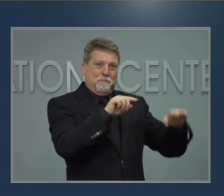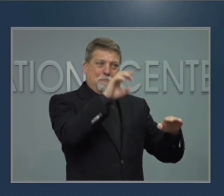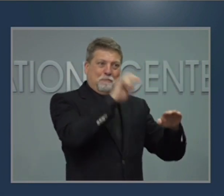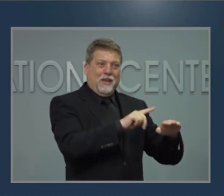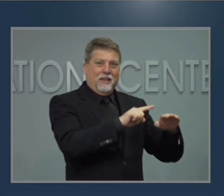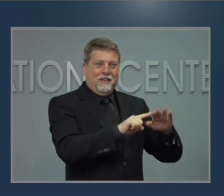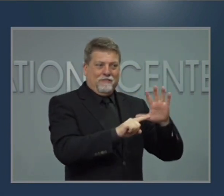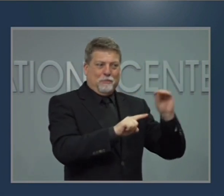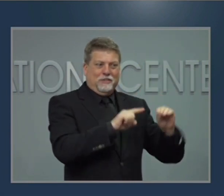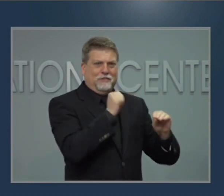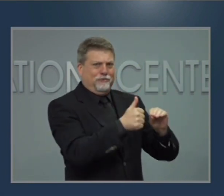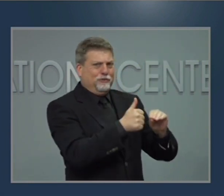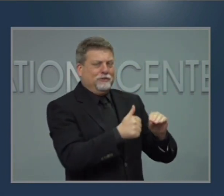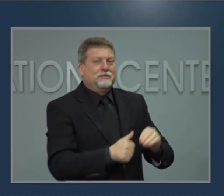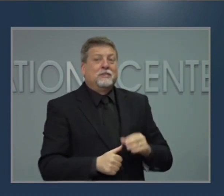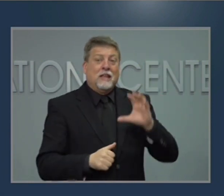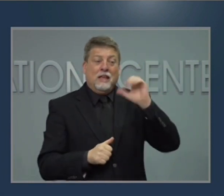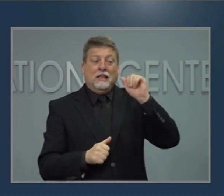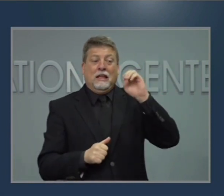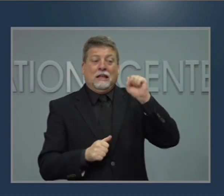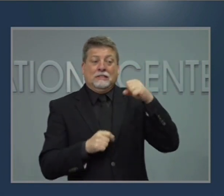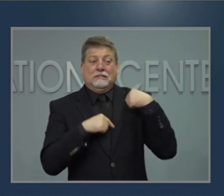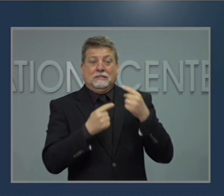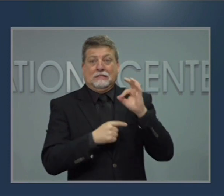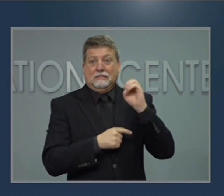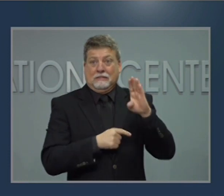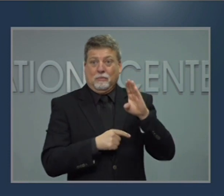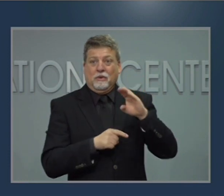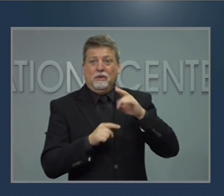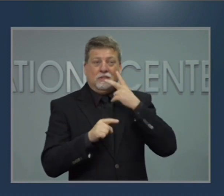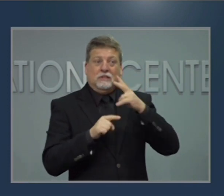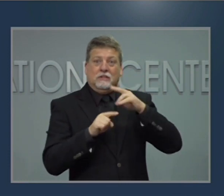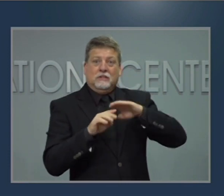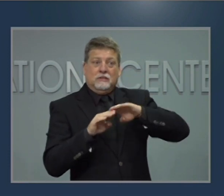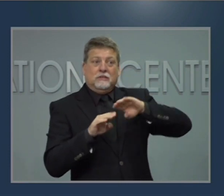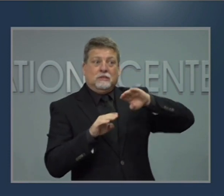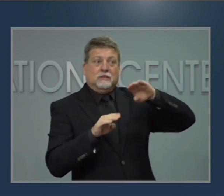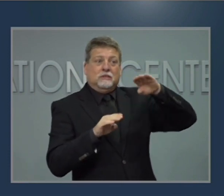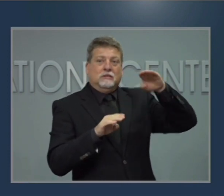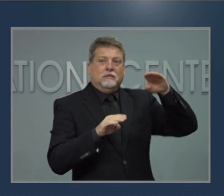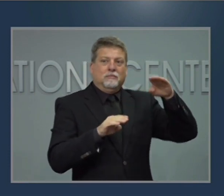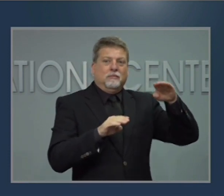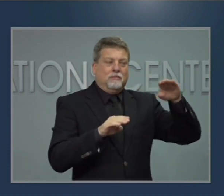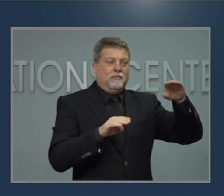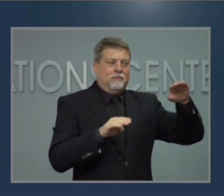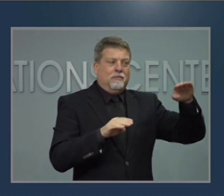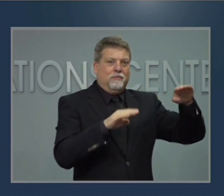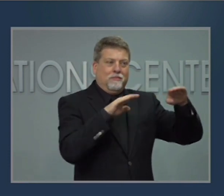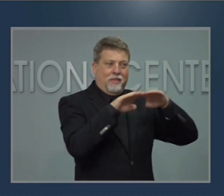Next, we look at our cases since February. And you can see our cases have leveled. This is good